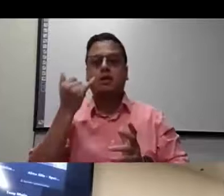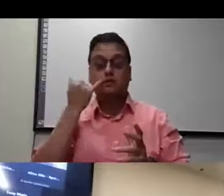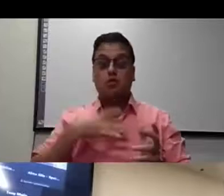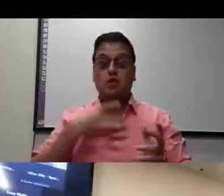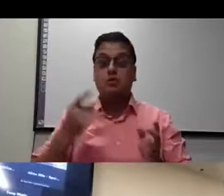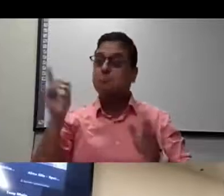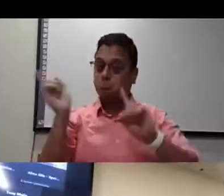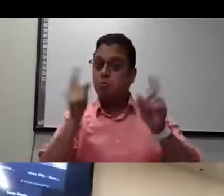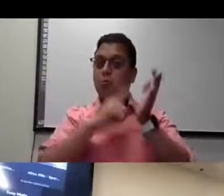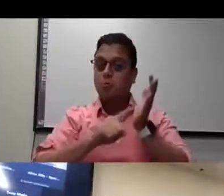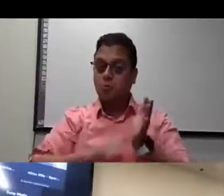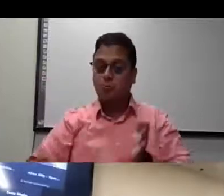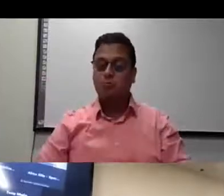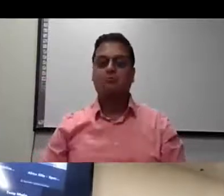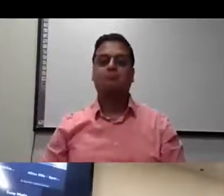out.